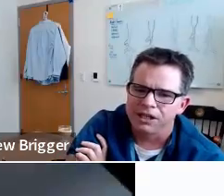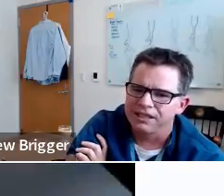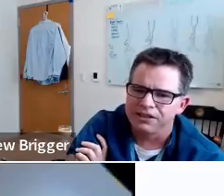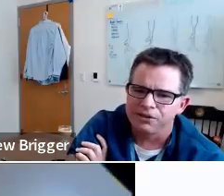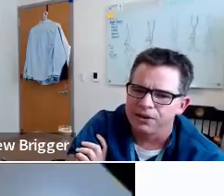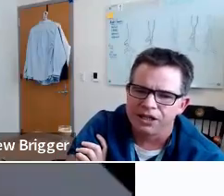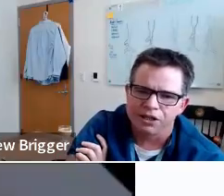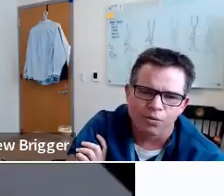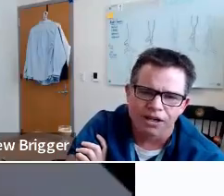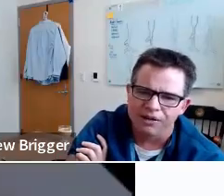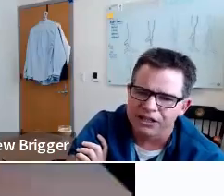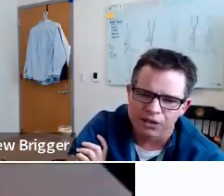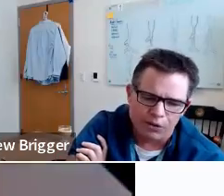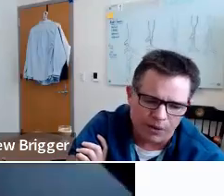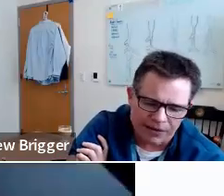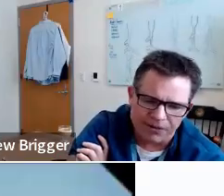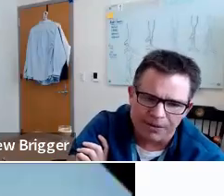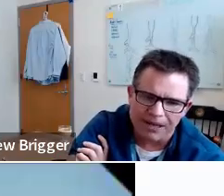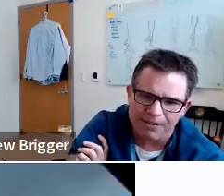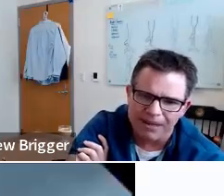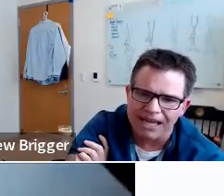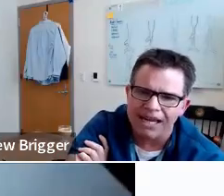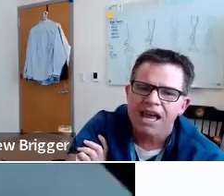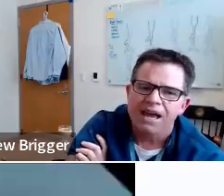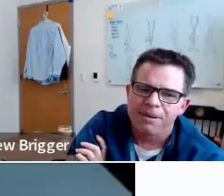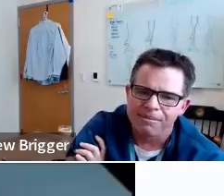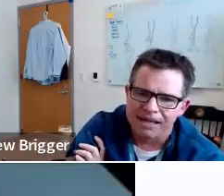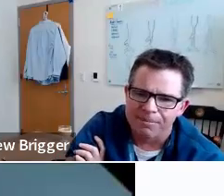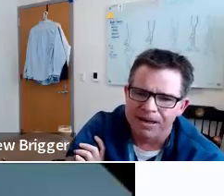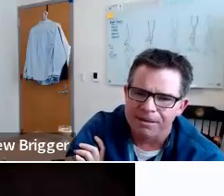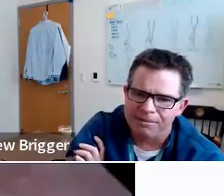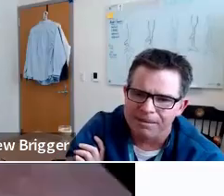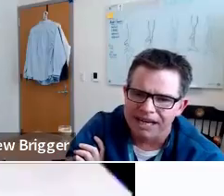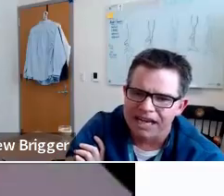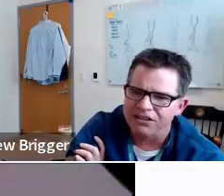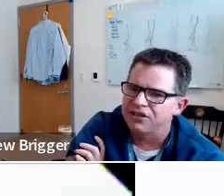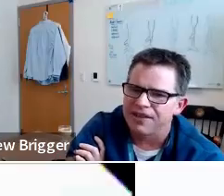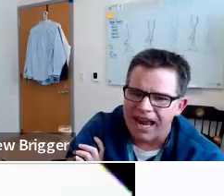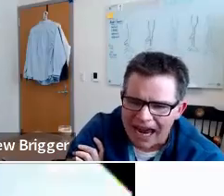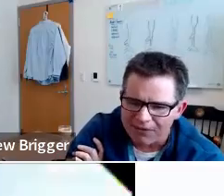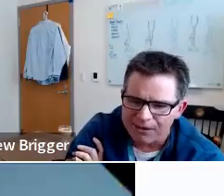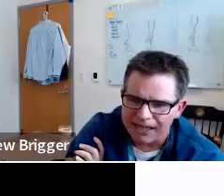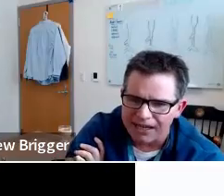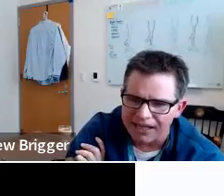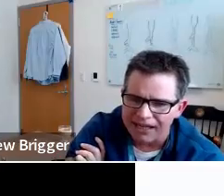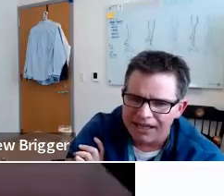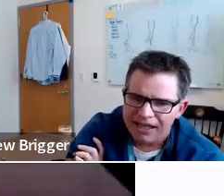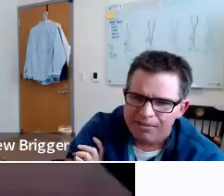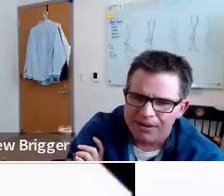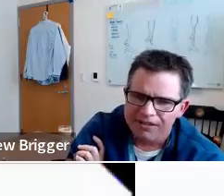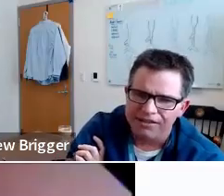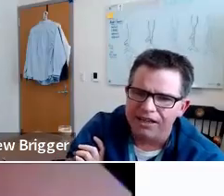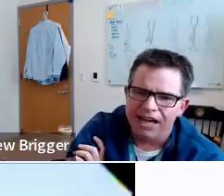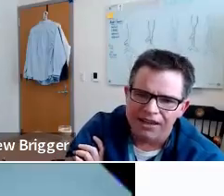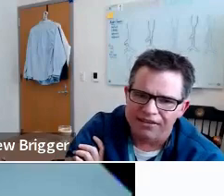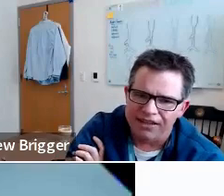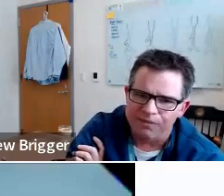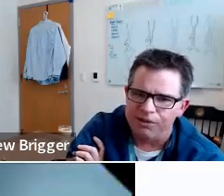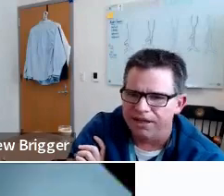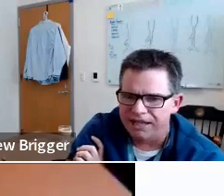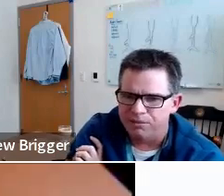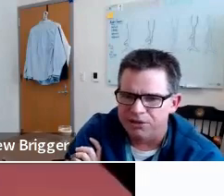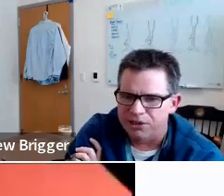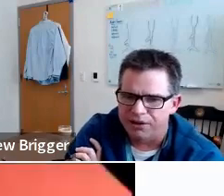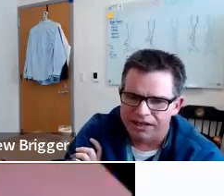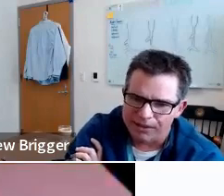because of swallowing disorders, swallowing issues, whatever it may be, maybe an amount, maybe medications that they have to be on. But this is a kind of the